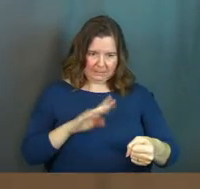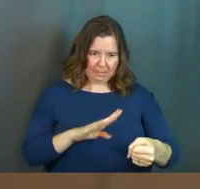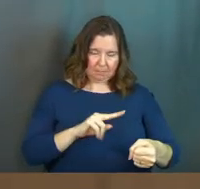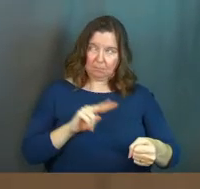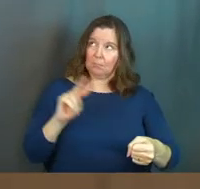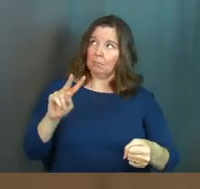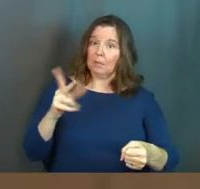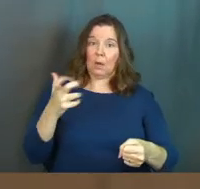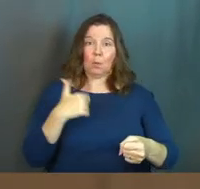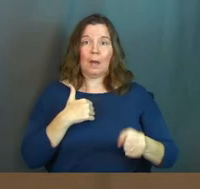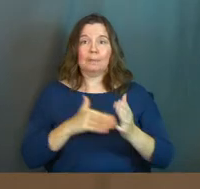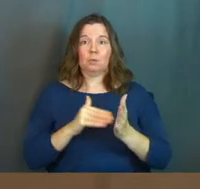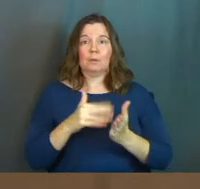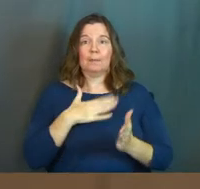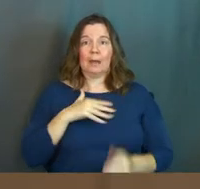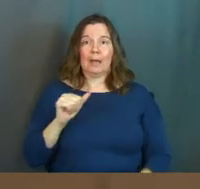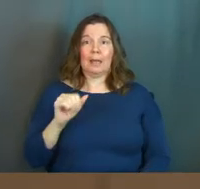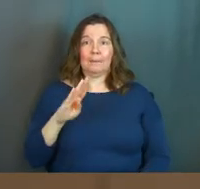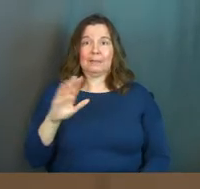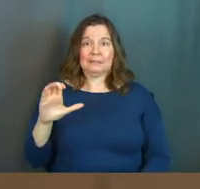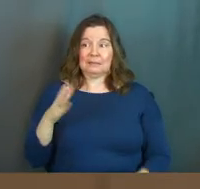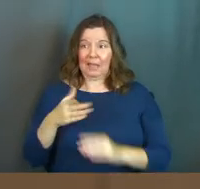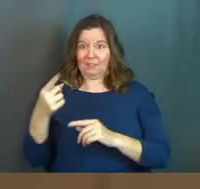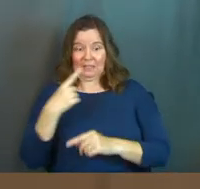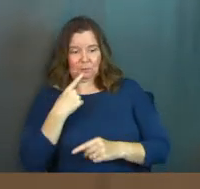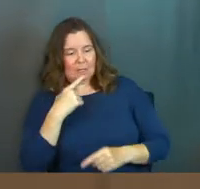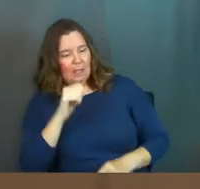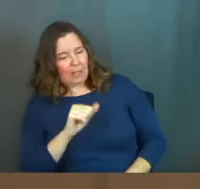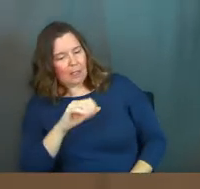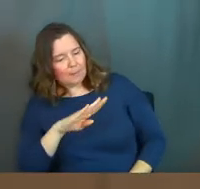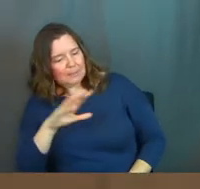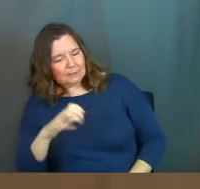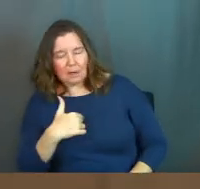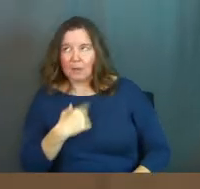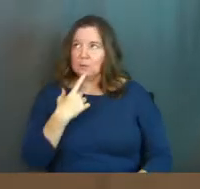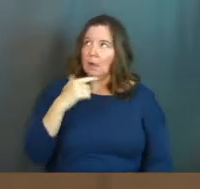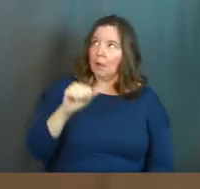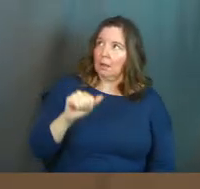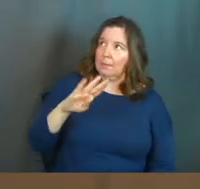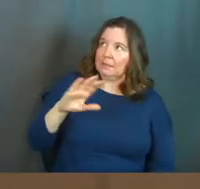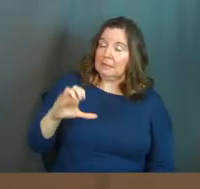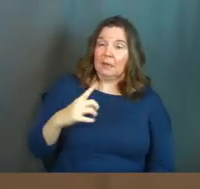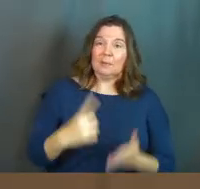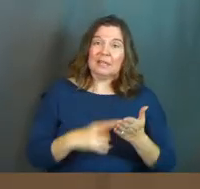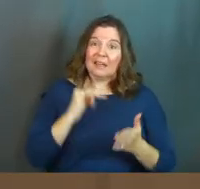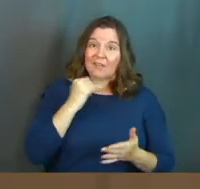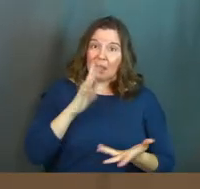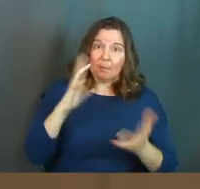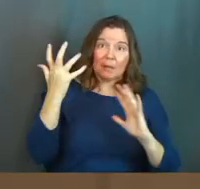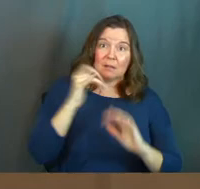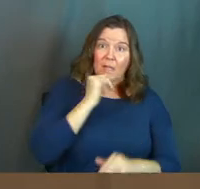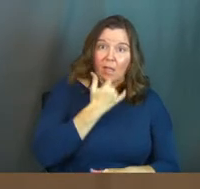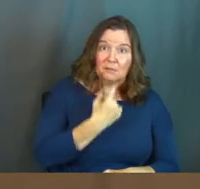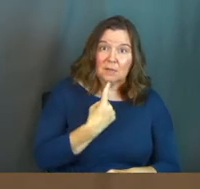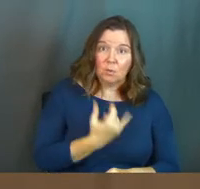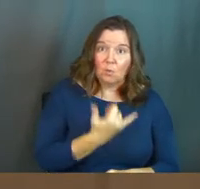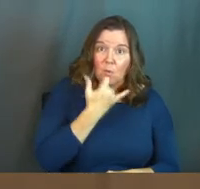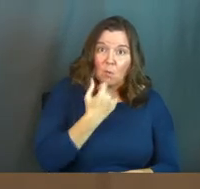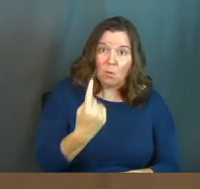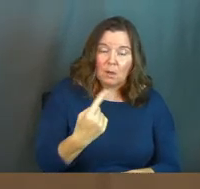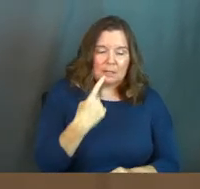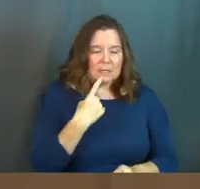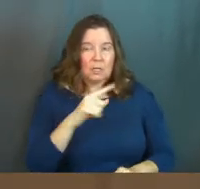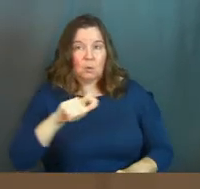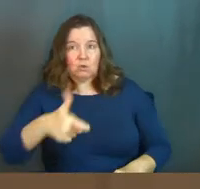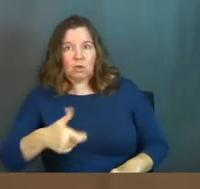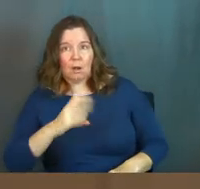and he wanted me to repeat my ABCs after he said it, so I did. There were a time that I messed up. He would